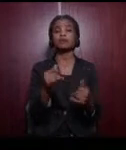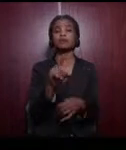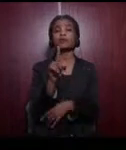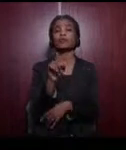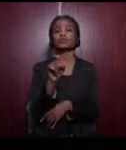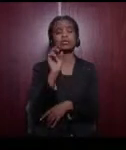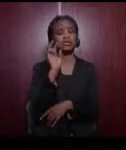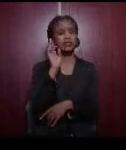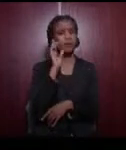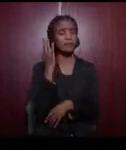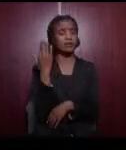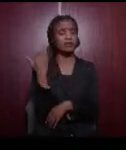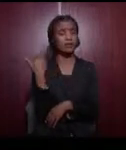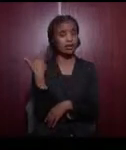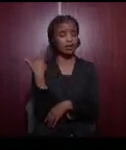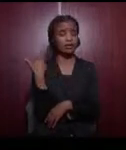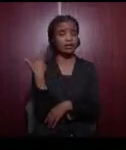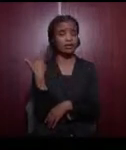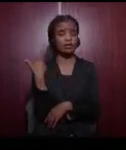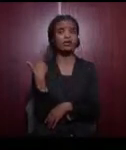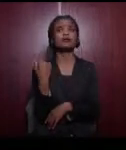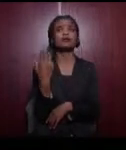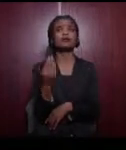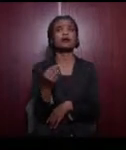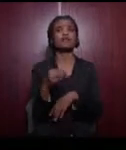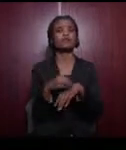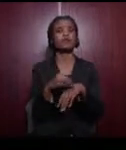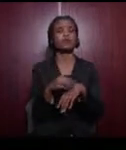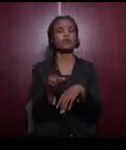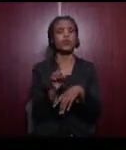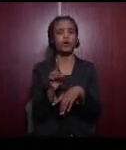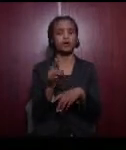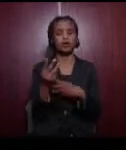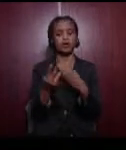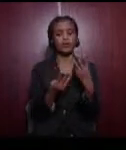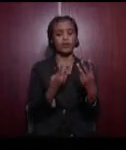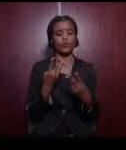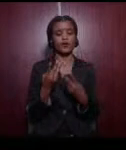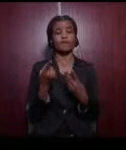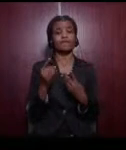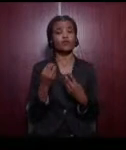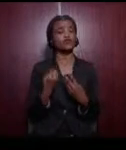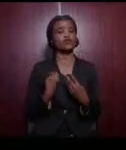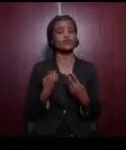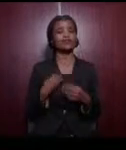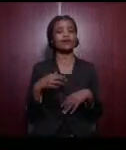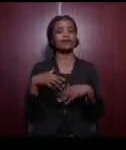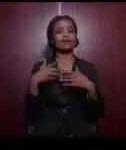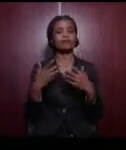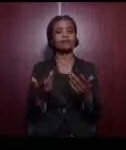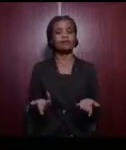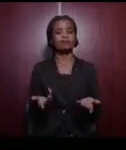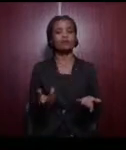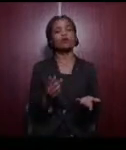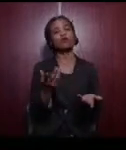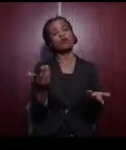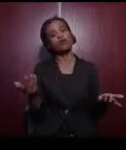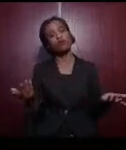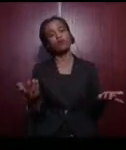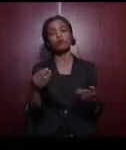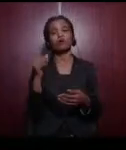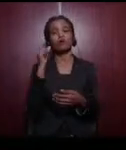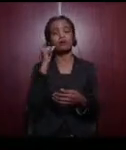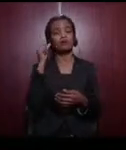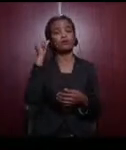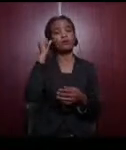olden days, we ran a problem that our name service for youth yaruna, our name service for baholo, and then another